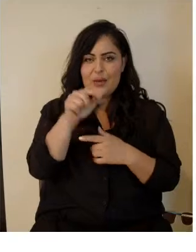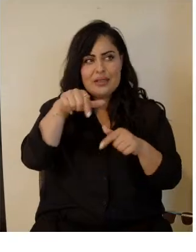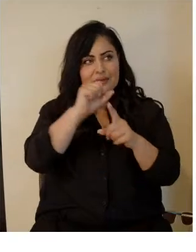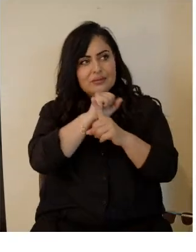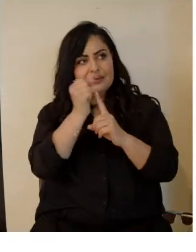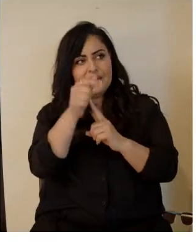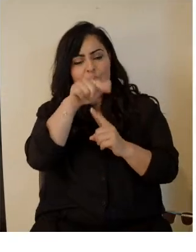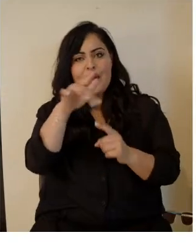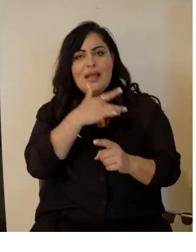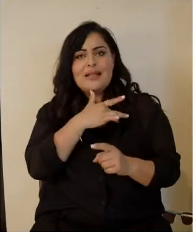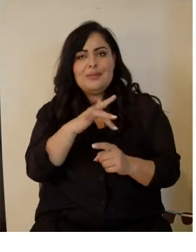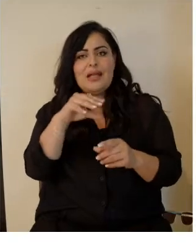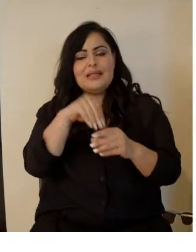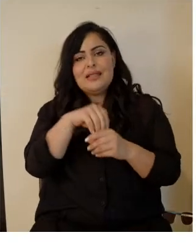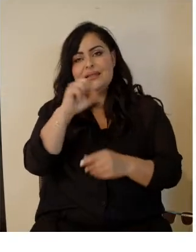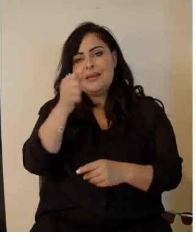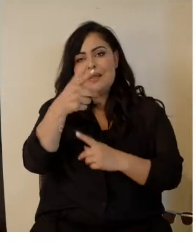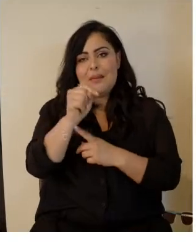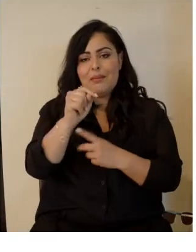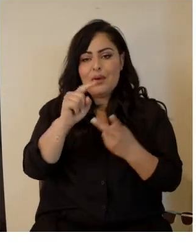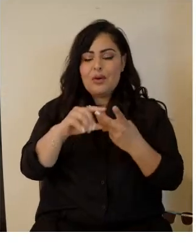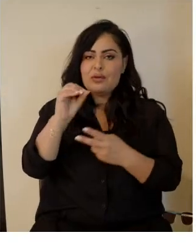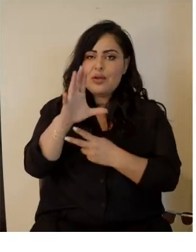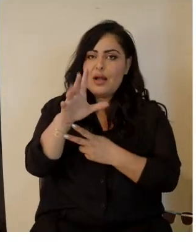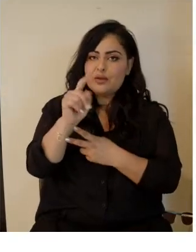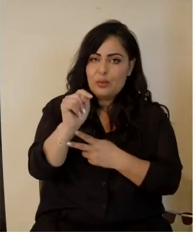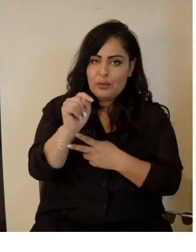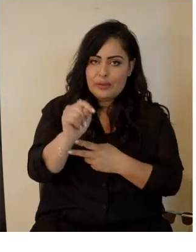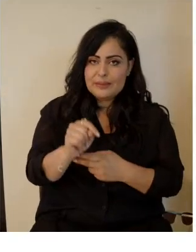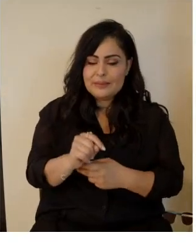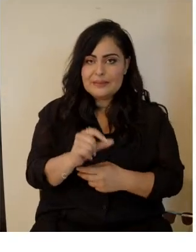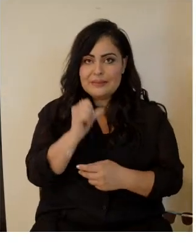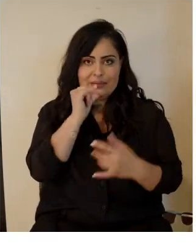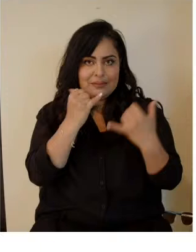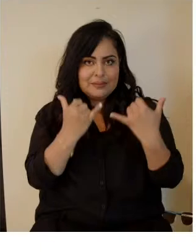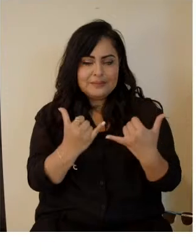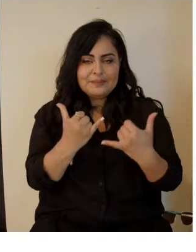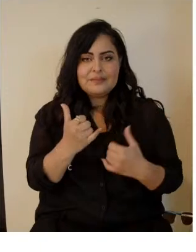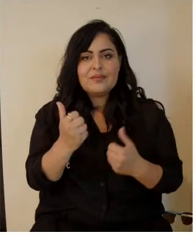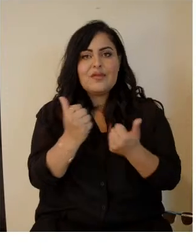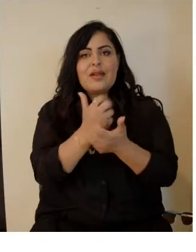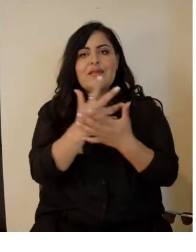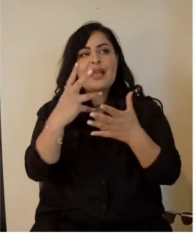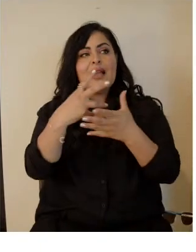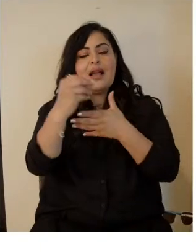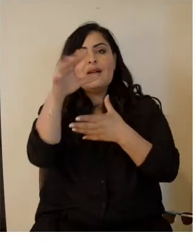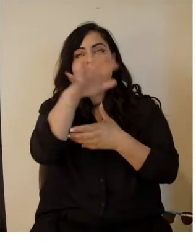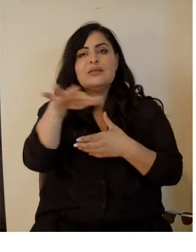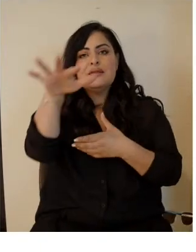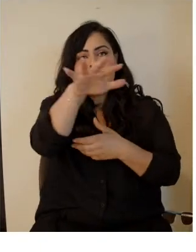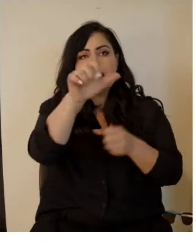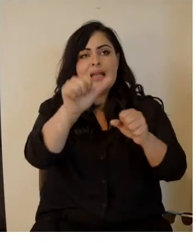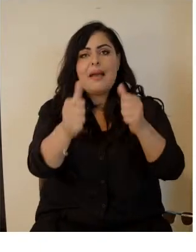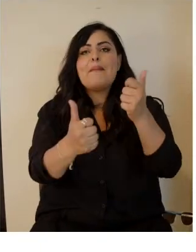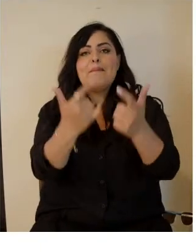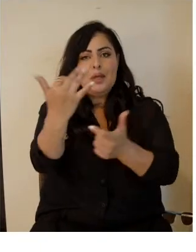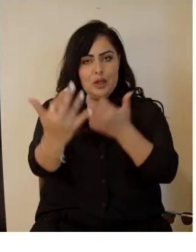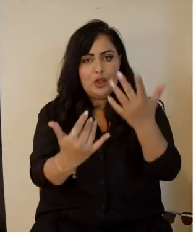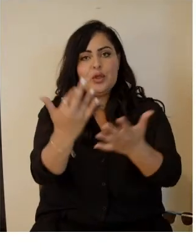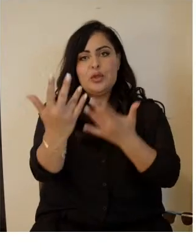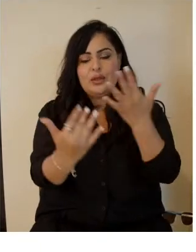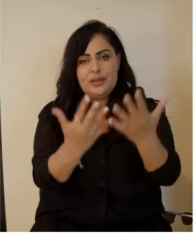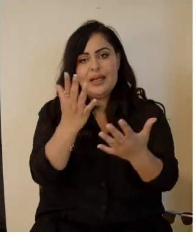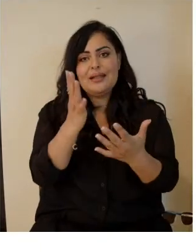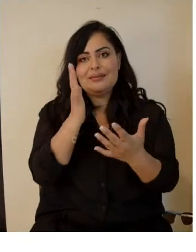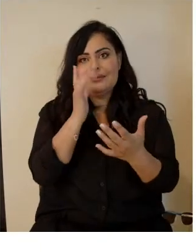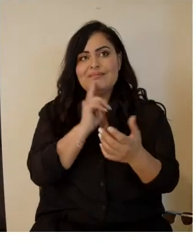we would expect to see September, October. So, everything out there is available to burn, and it is burning. I